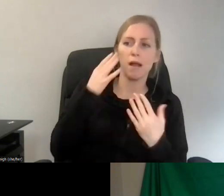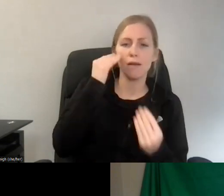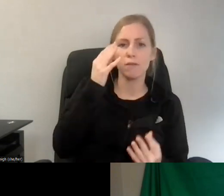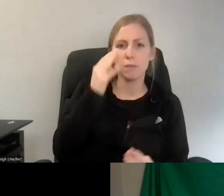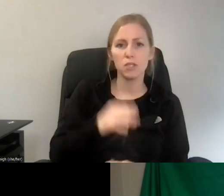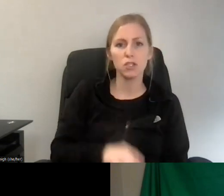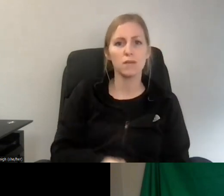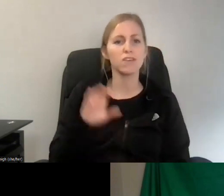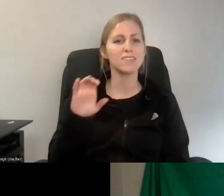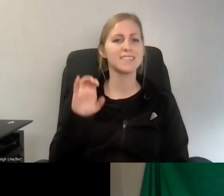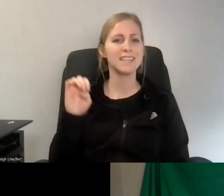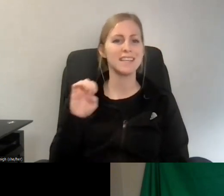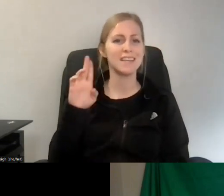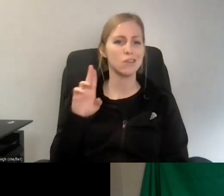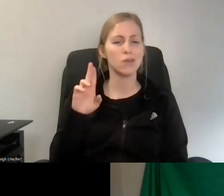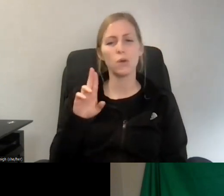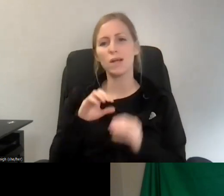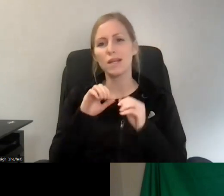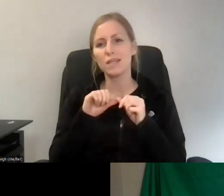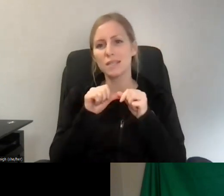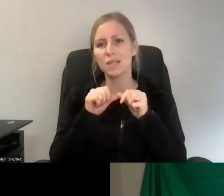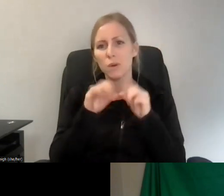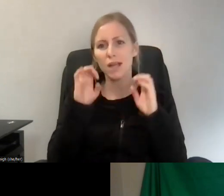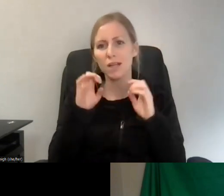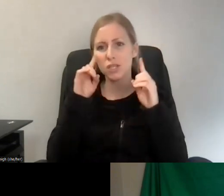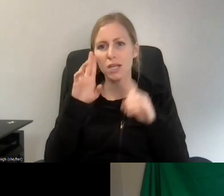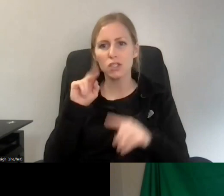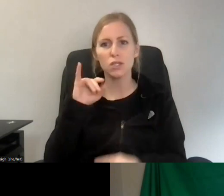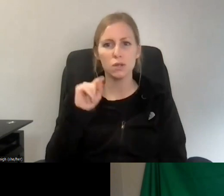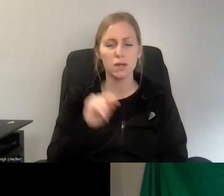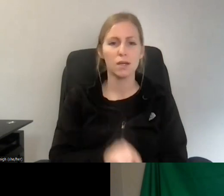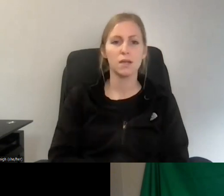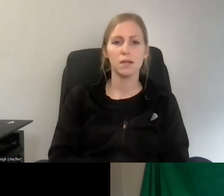you know, to you. We can be reached at